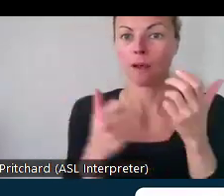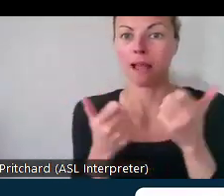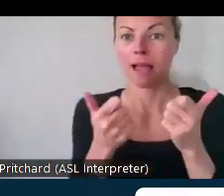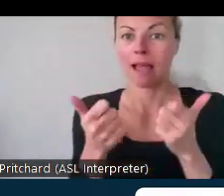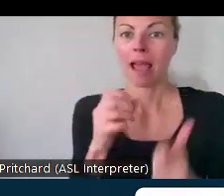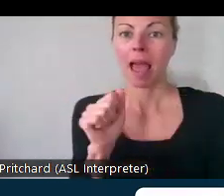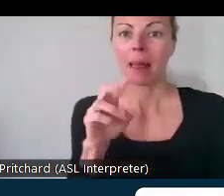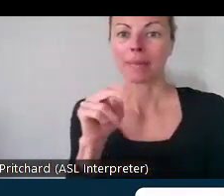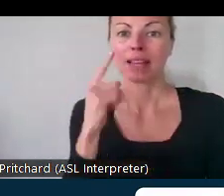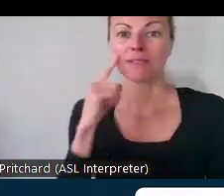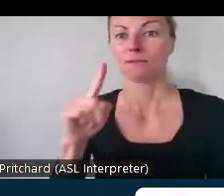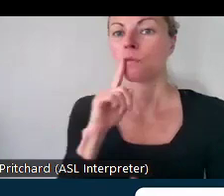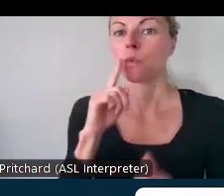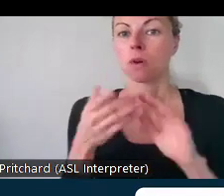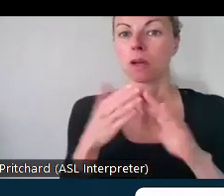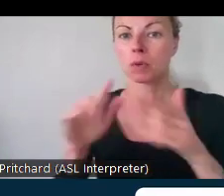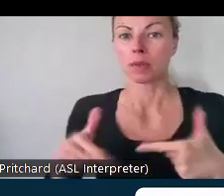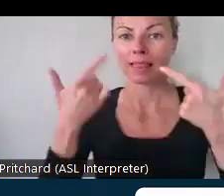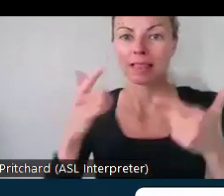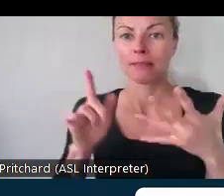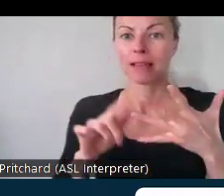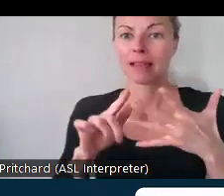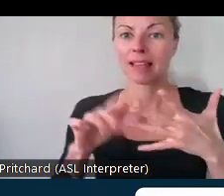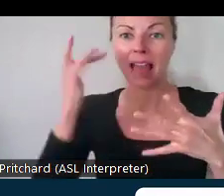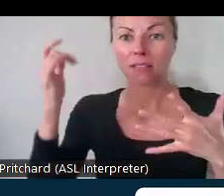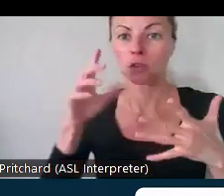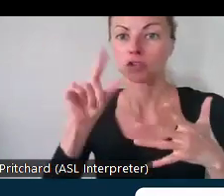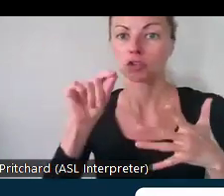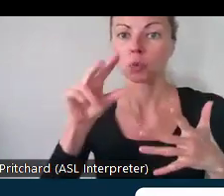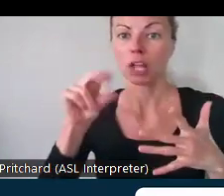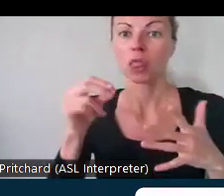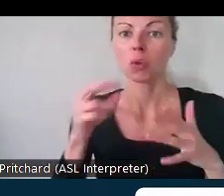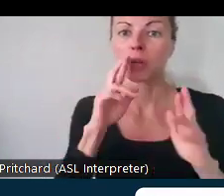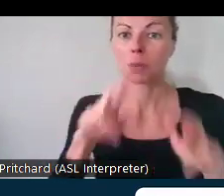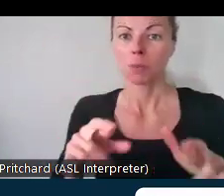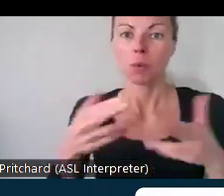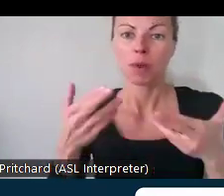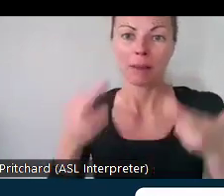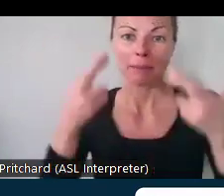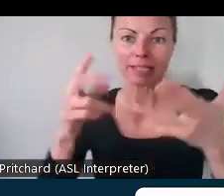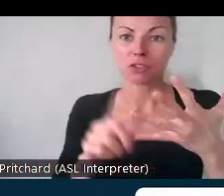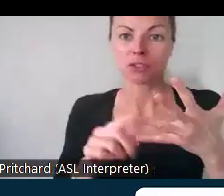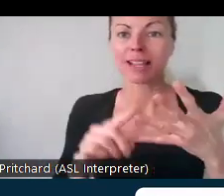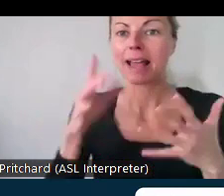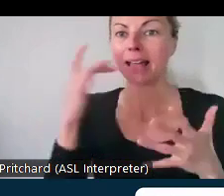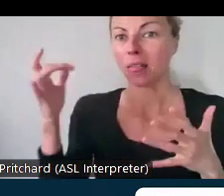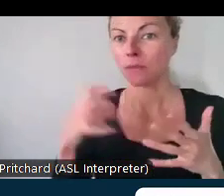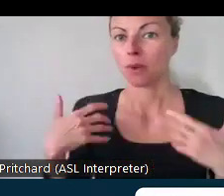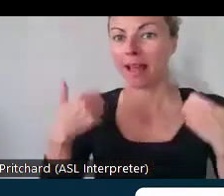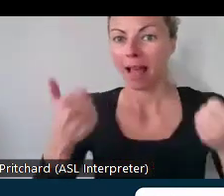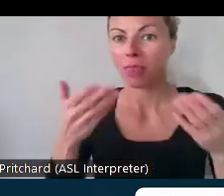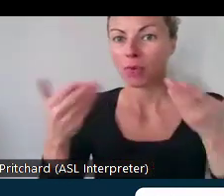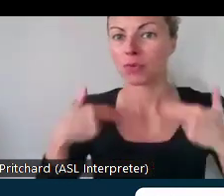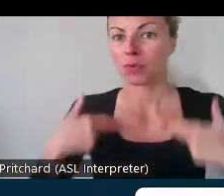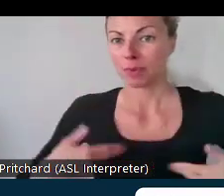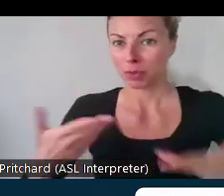Living, the California 2030 report and recommendations, California Health and Human Services Agency